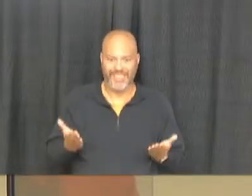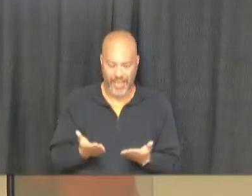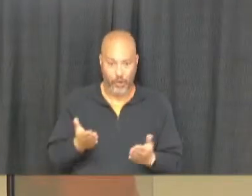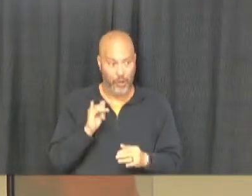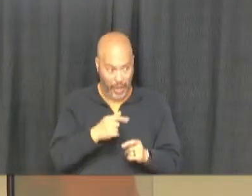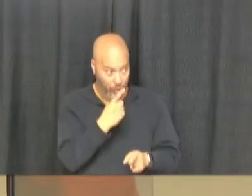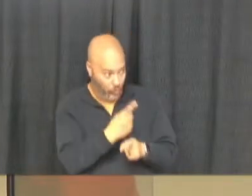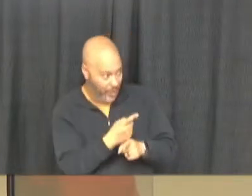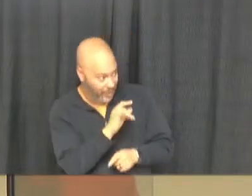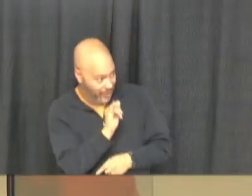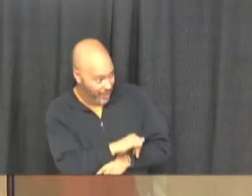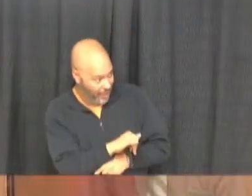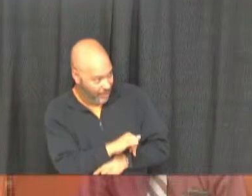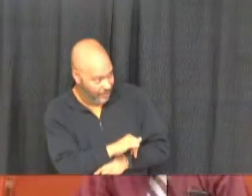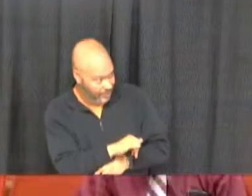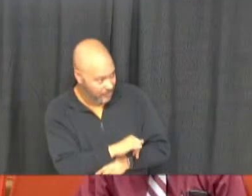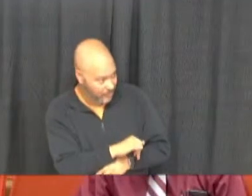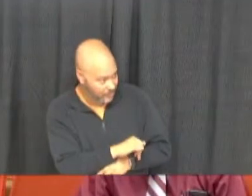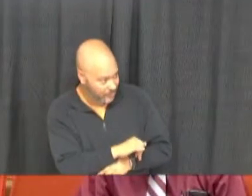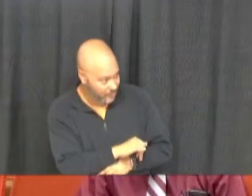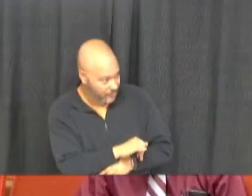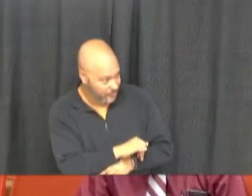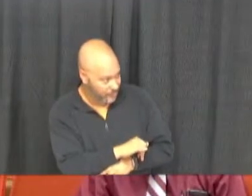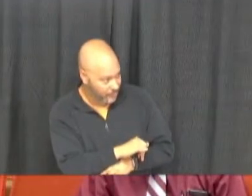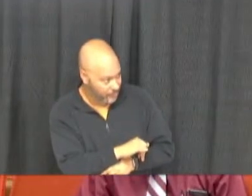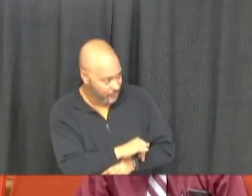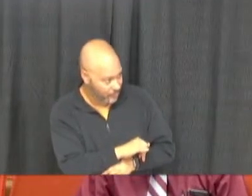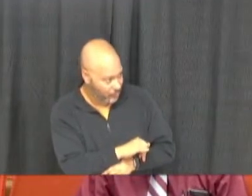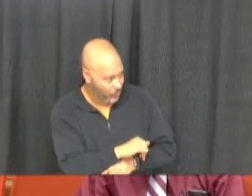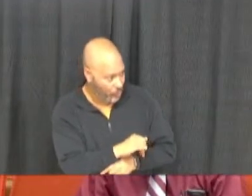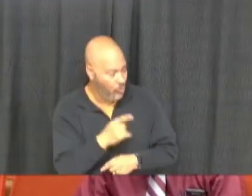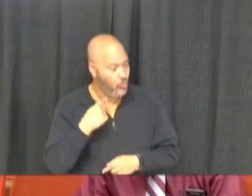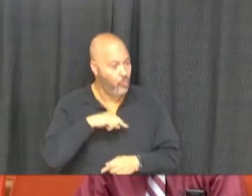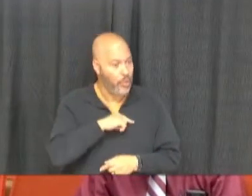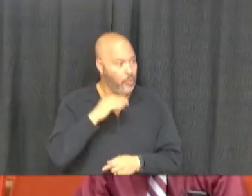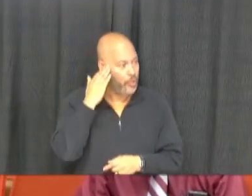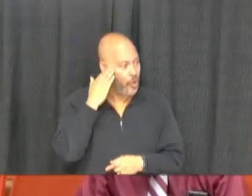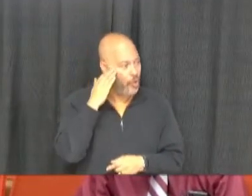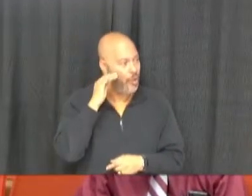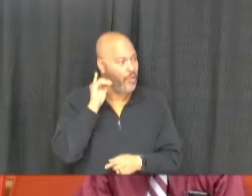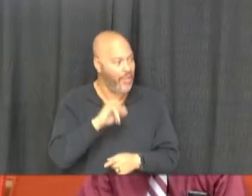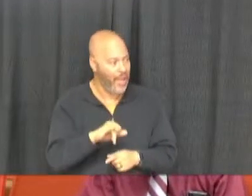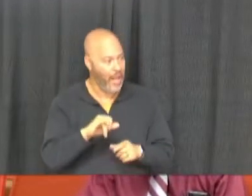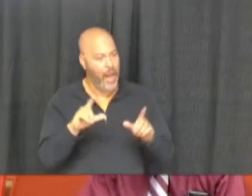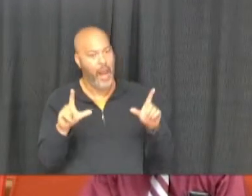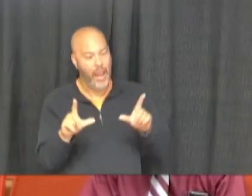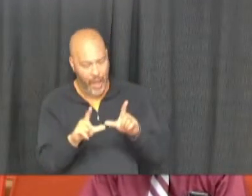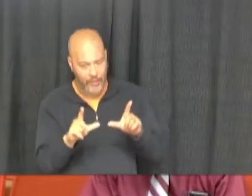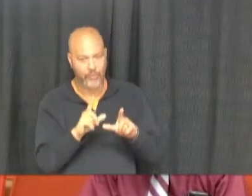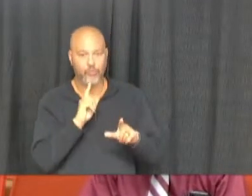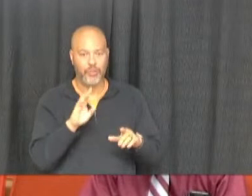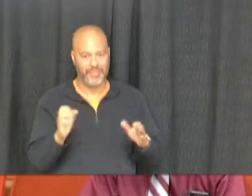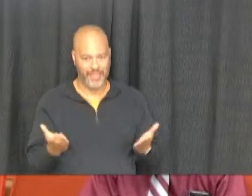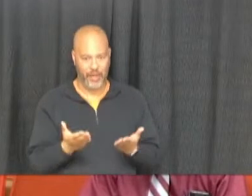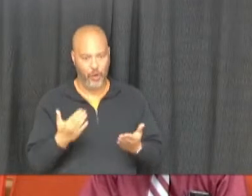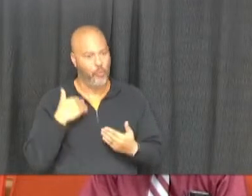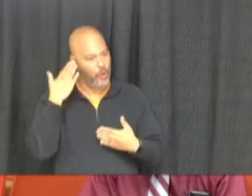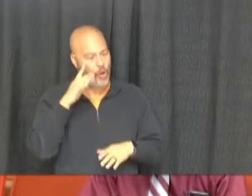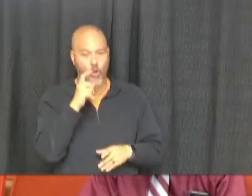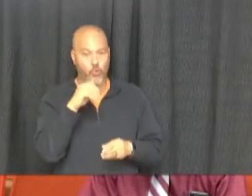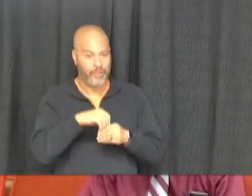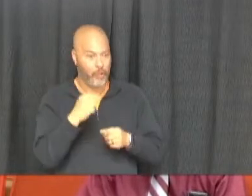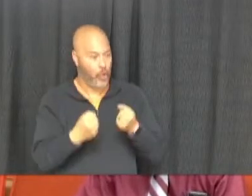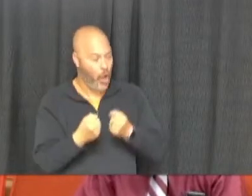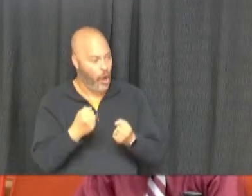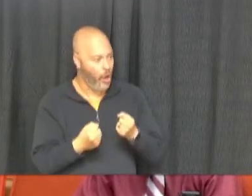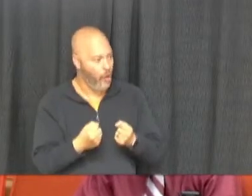Am I correct on that? Well, we would know that tag Right. was here. We would know who was in the